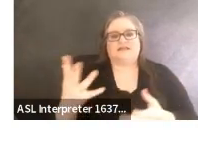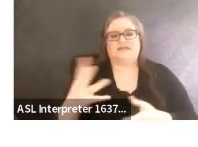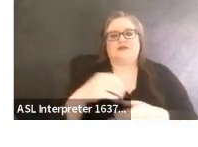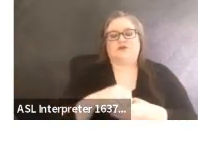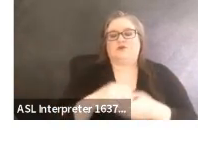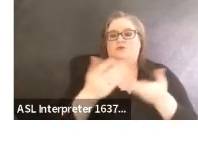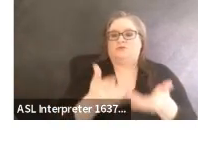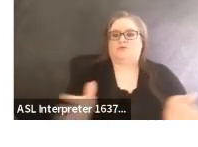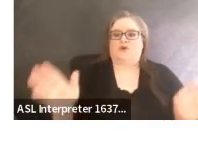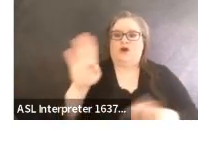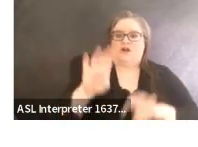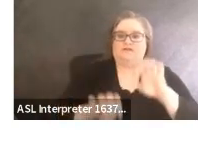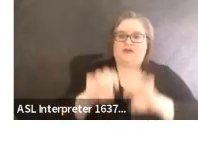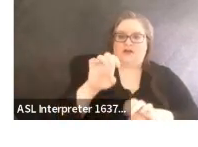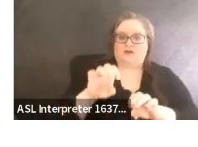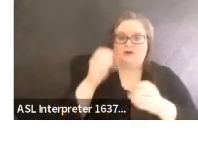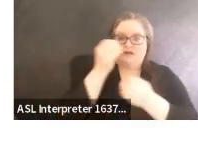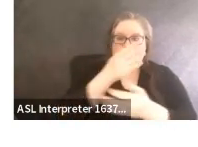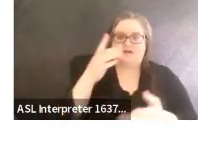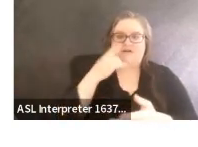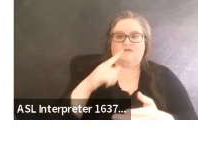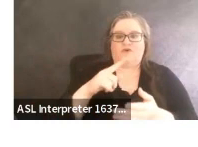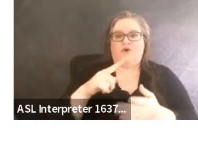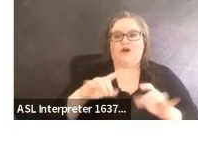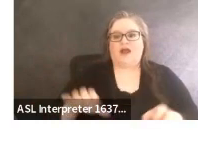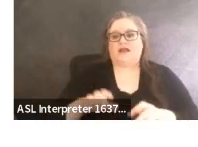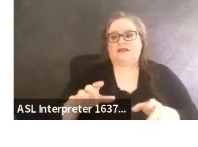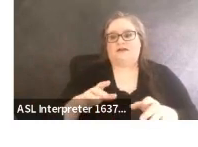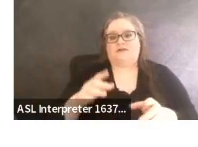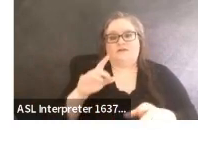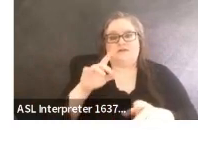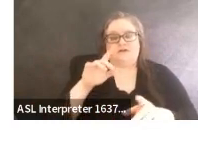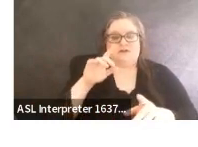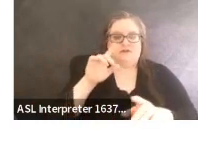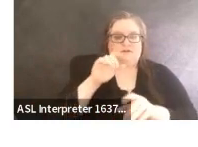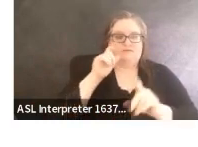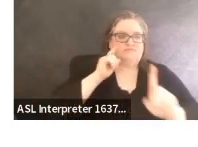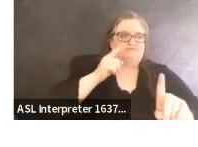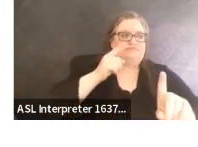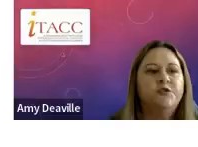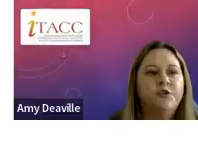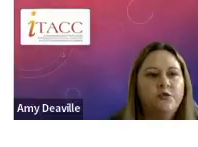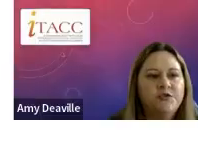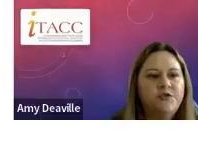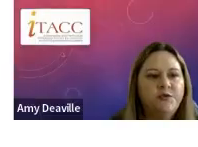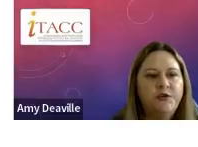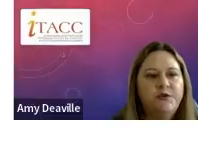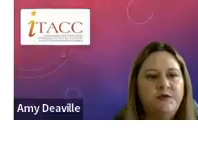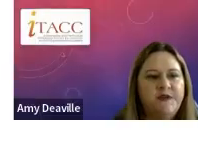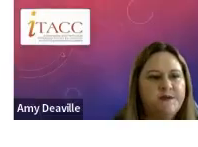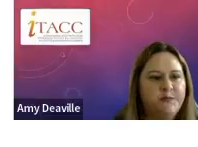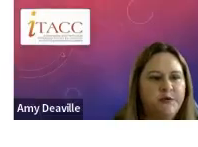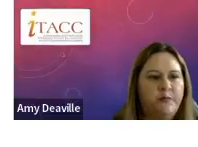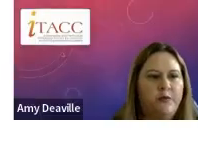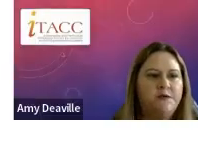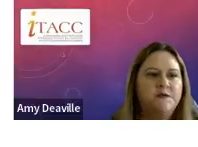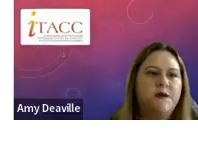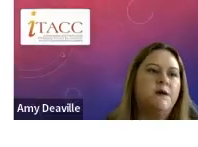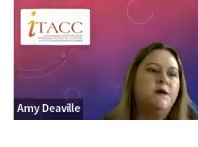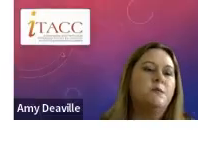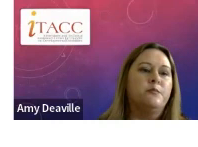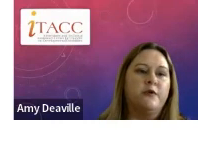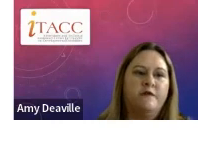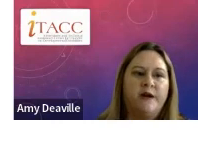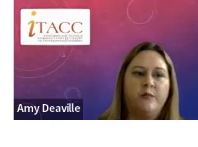broad evaluation information for activities worked on during the reporting period. So you're going to include these bullet